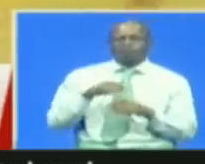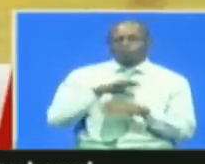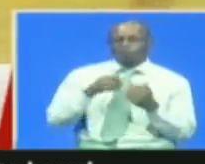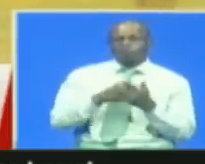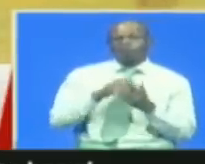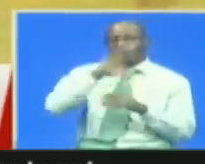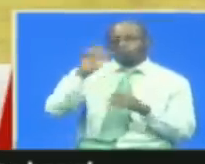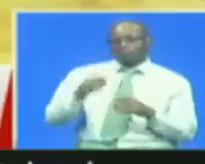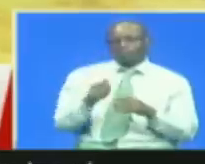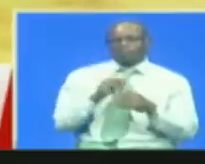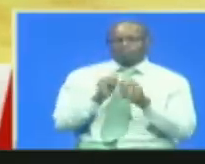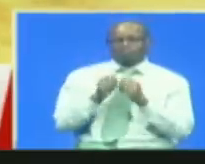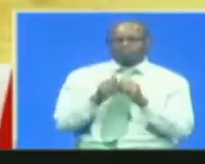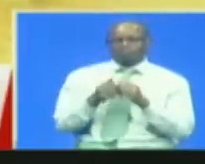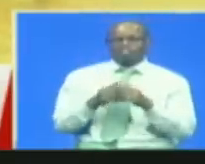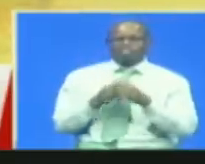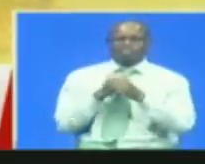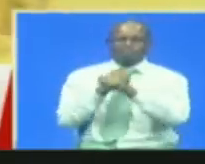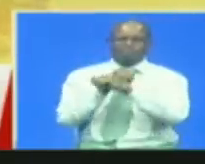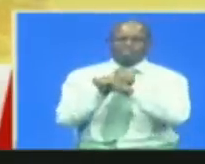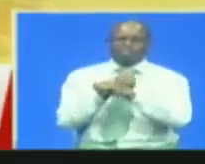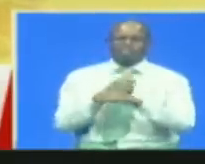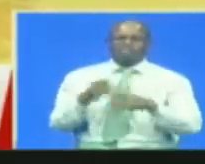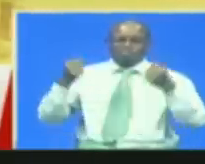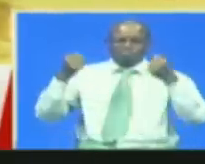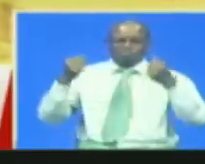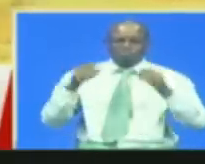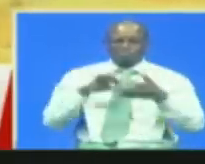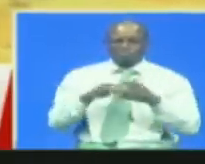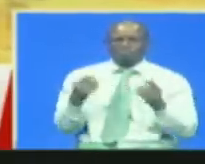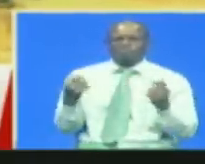Tanzania and Egypt. The team departs for Uganda on Saturday.